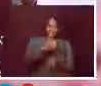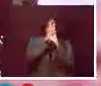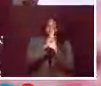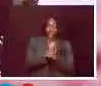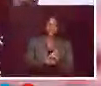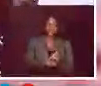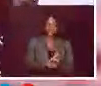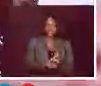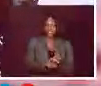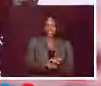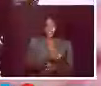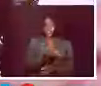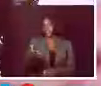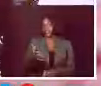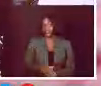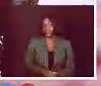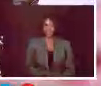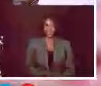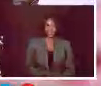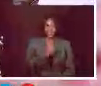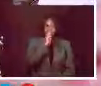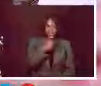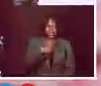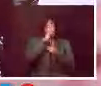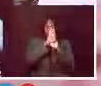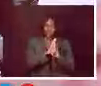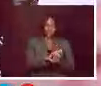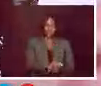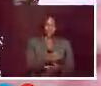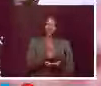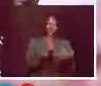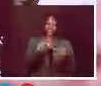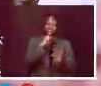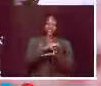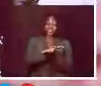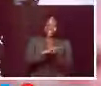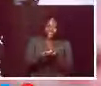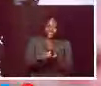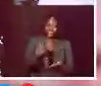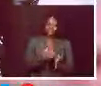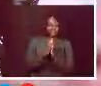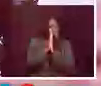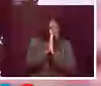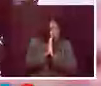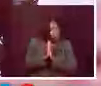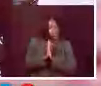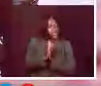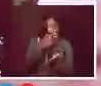And you know I respect code. Mr. Speaker, what is happening is unfair. I would plead with the majority